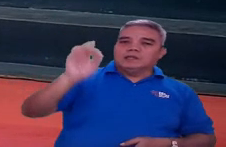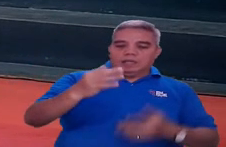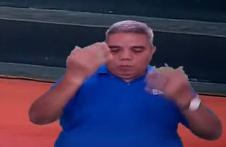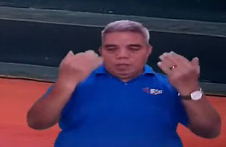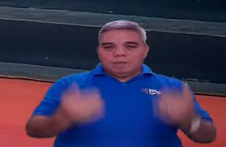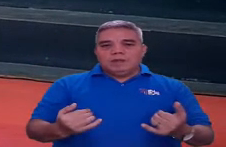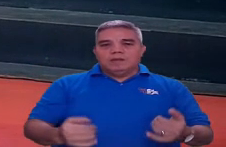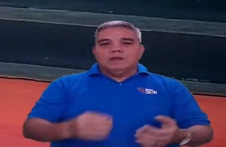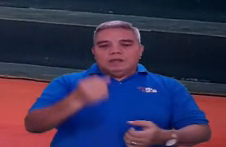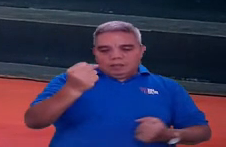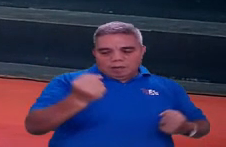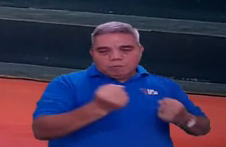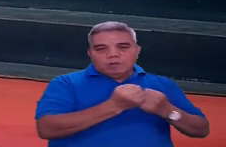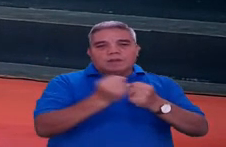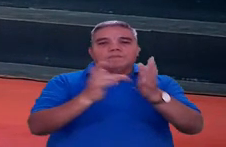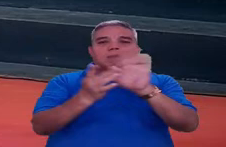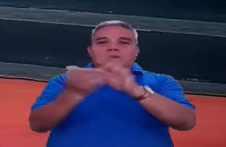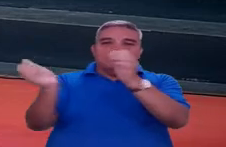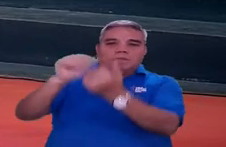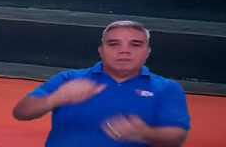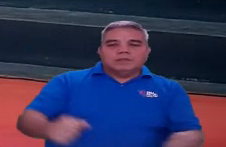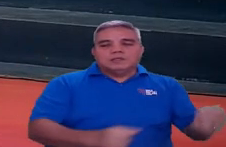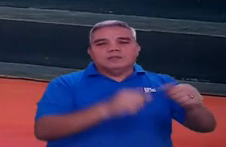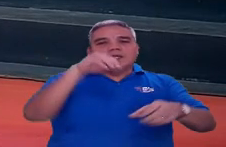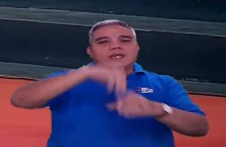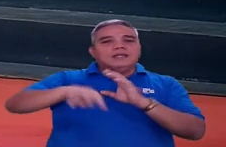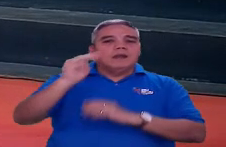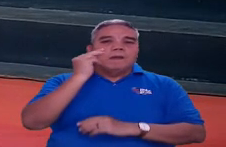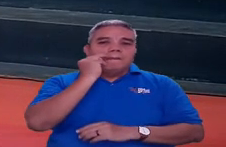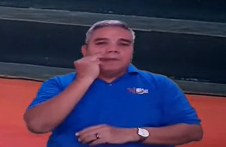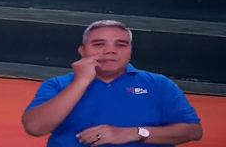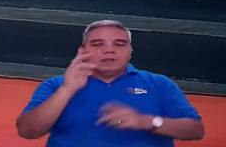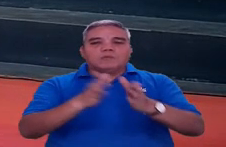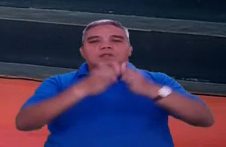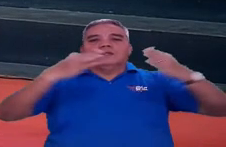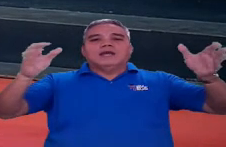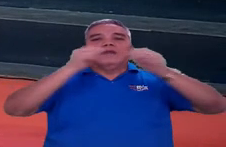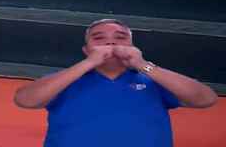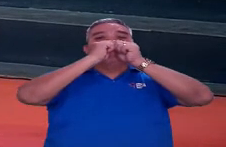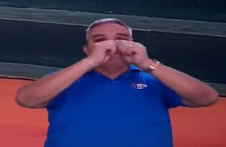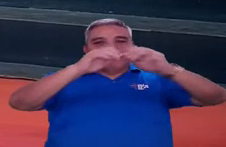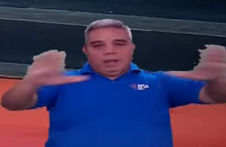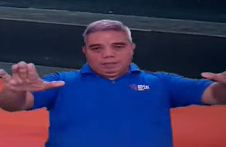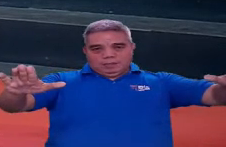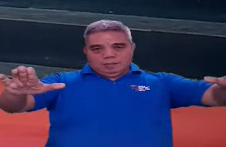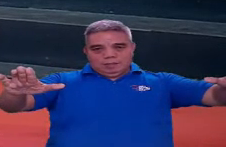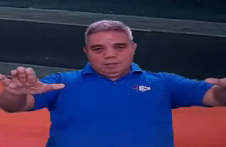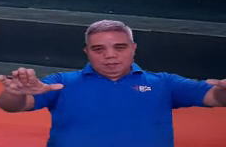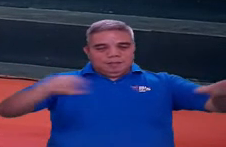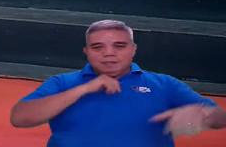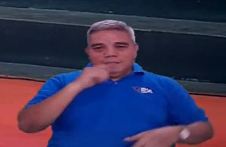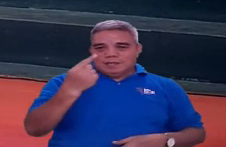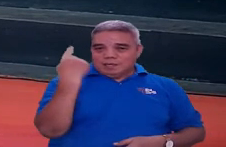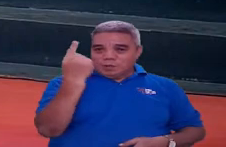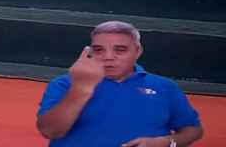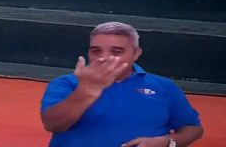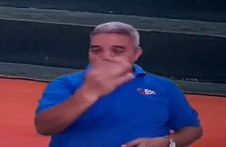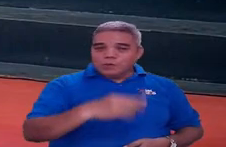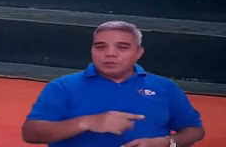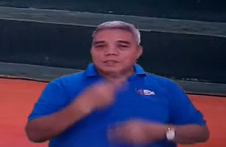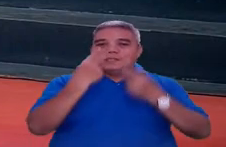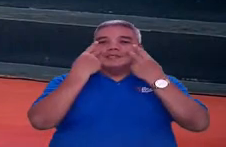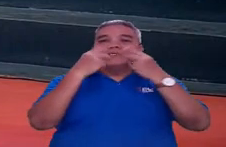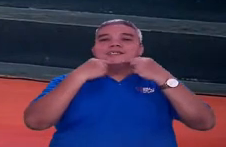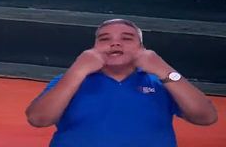have now, the New Life Bible Baptist Church in Manapla. God have greatly blessed. It's not the way you